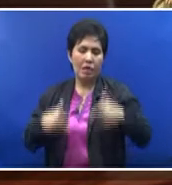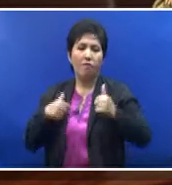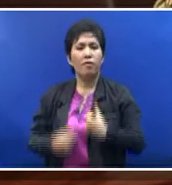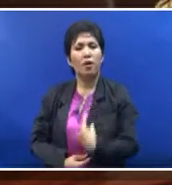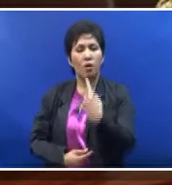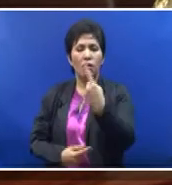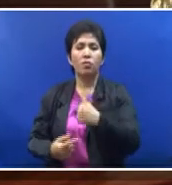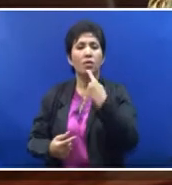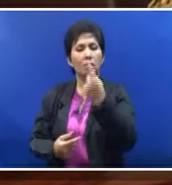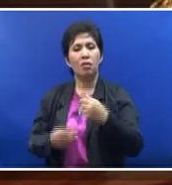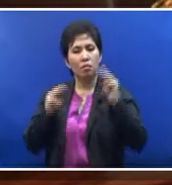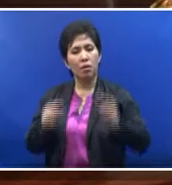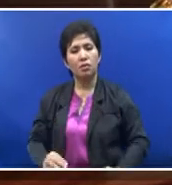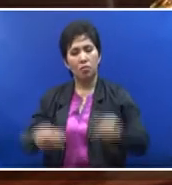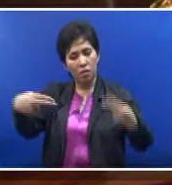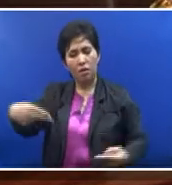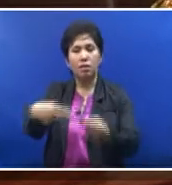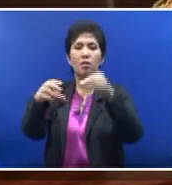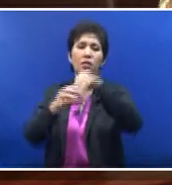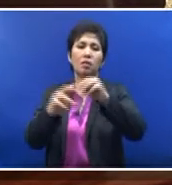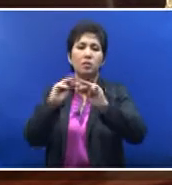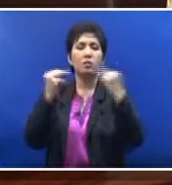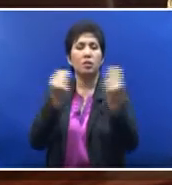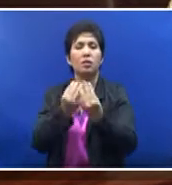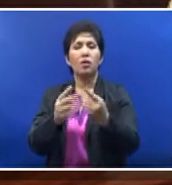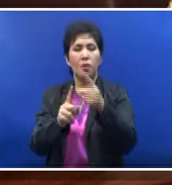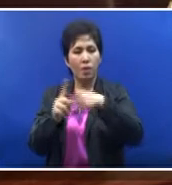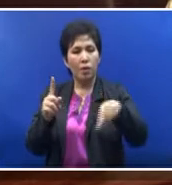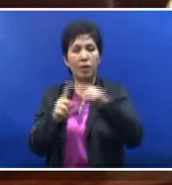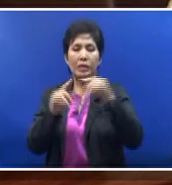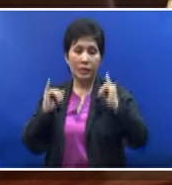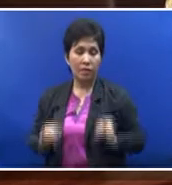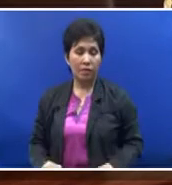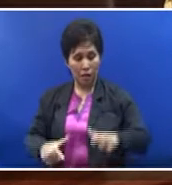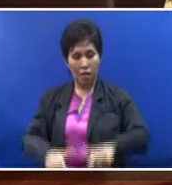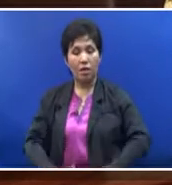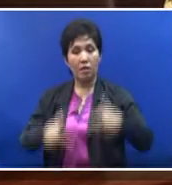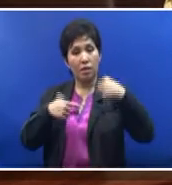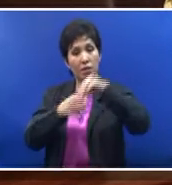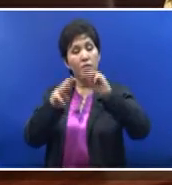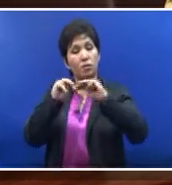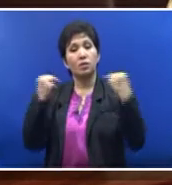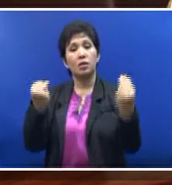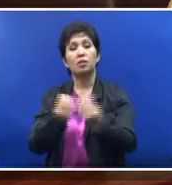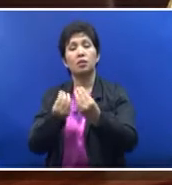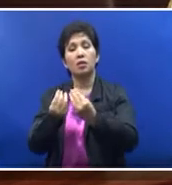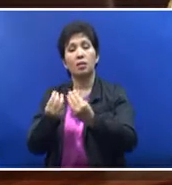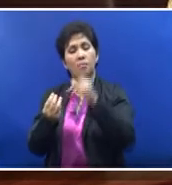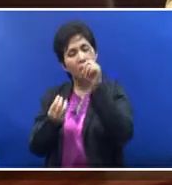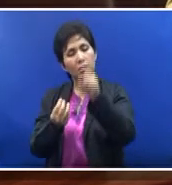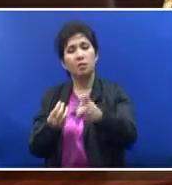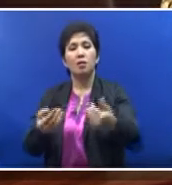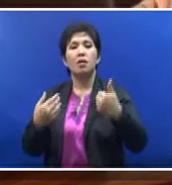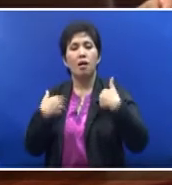about human, it must be related to the society. When an individual lives in a society, then there must be set